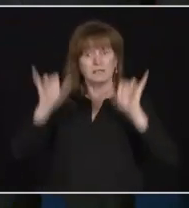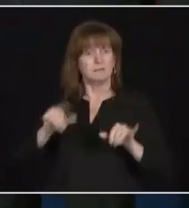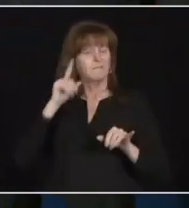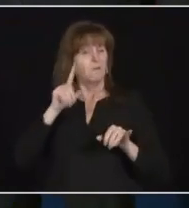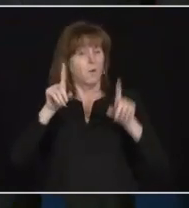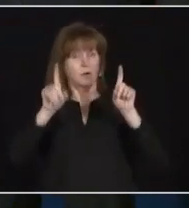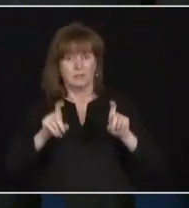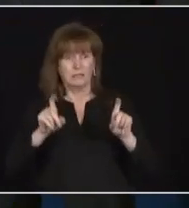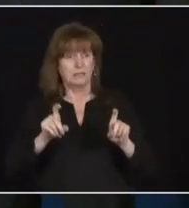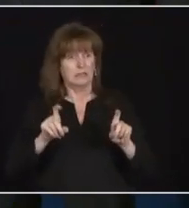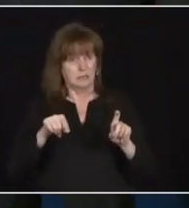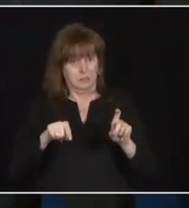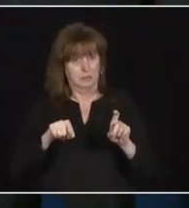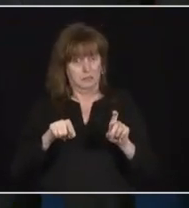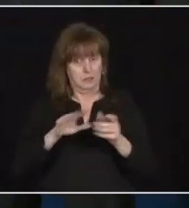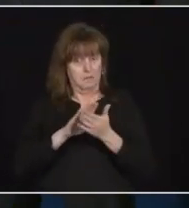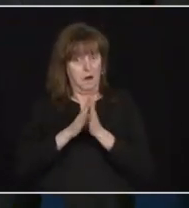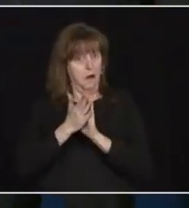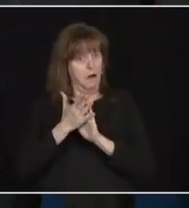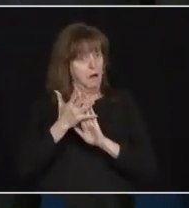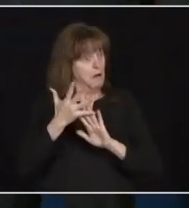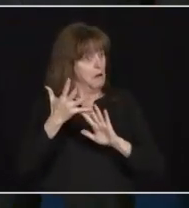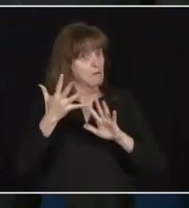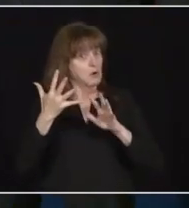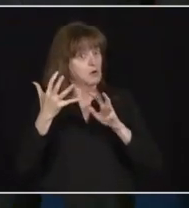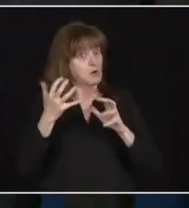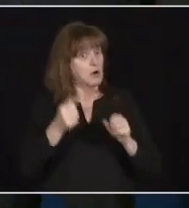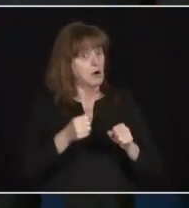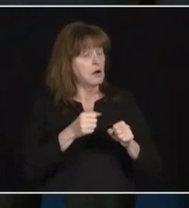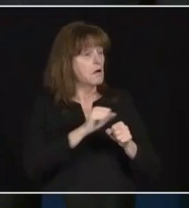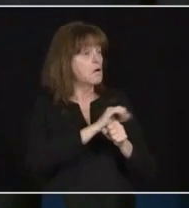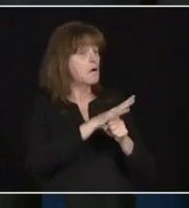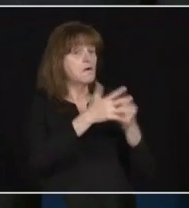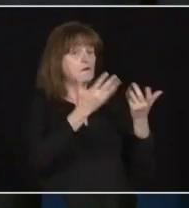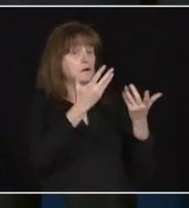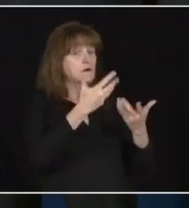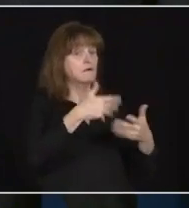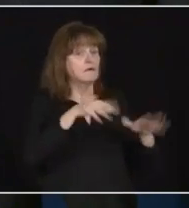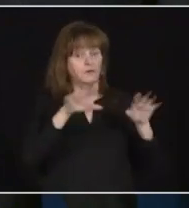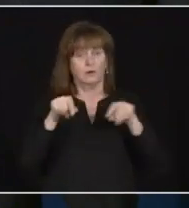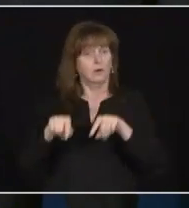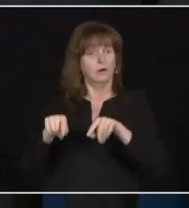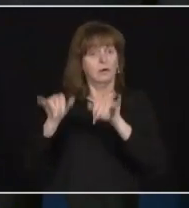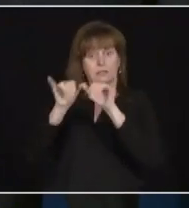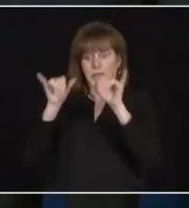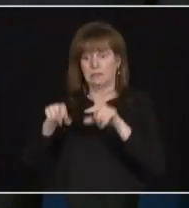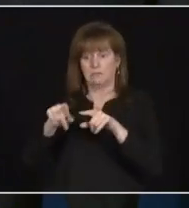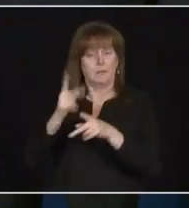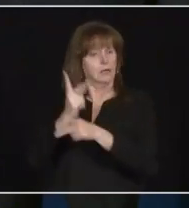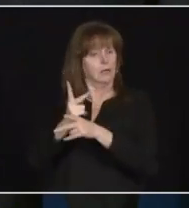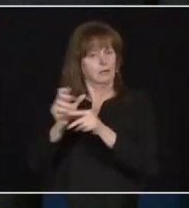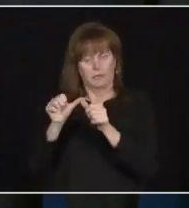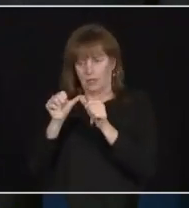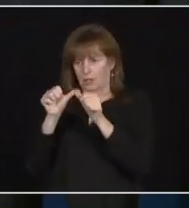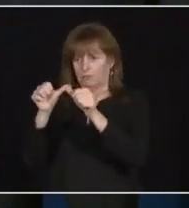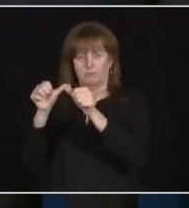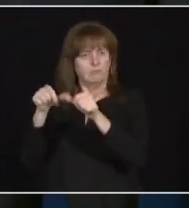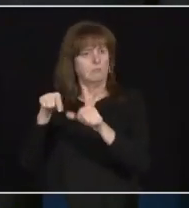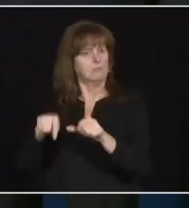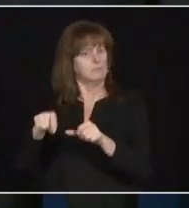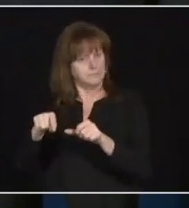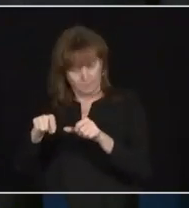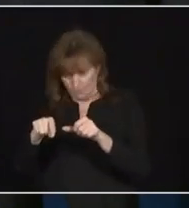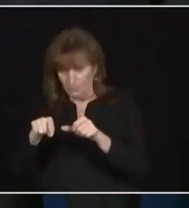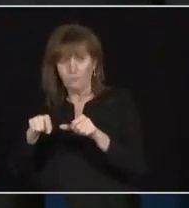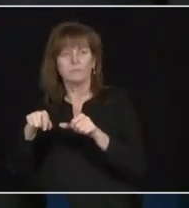is over, and a great example of how we can strengthen our healthcare system through integration to better serve and protect the